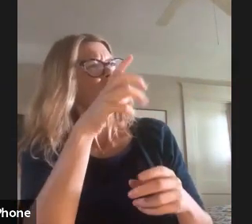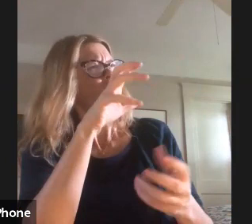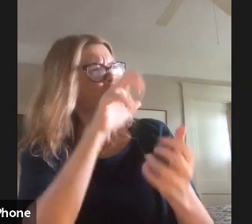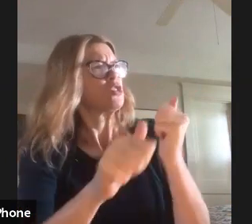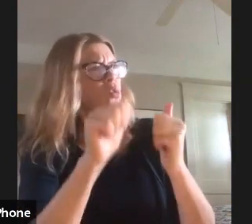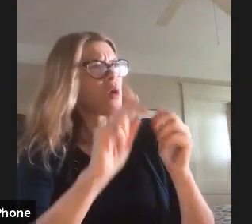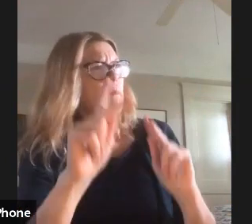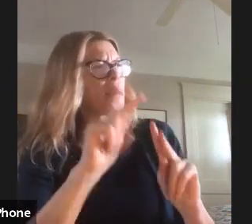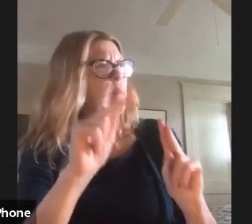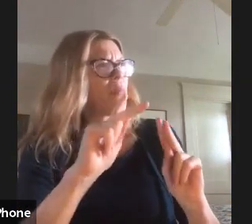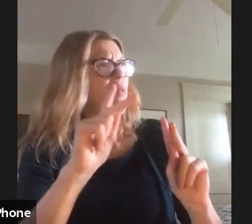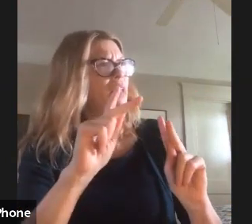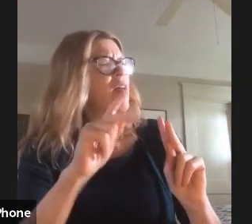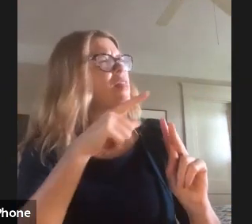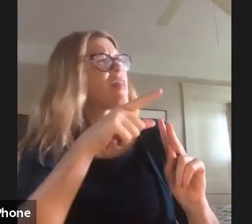the Lord?